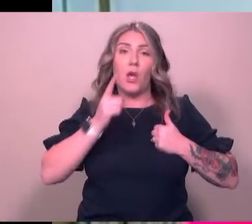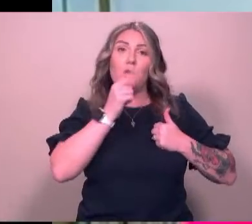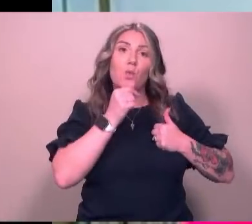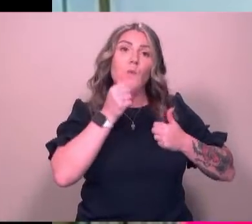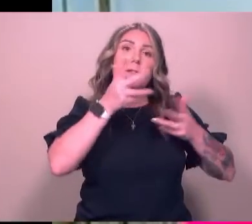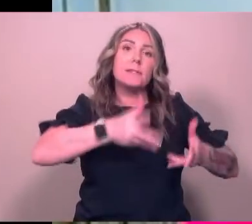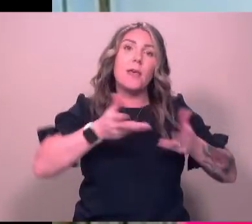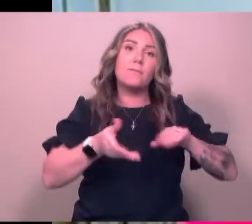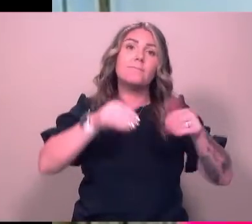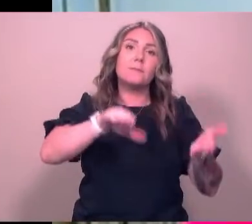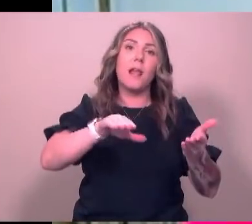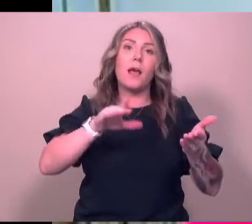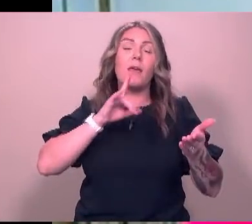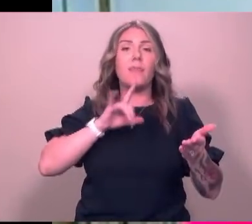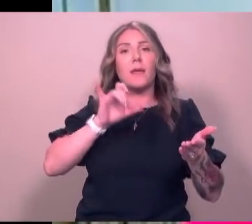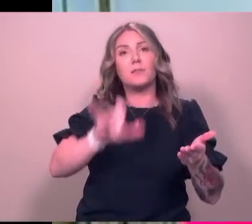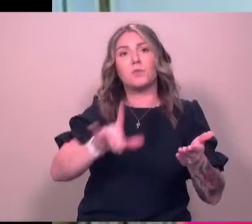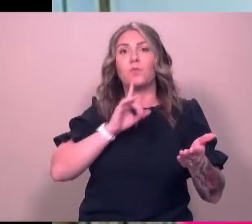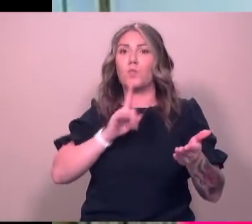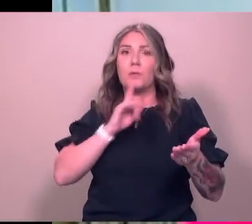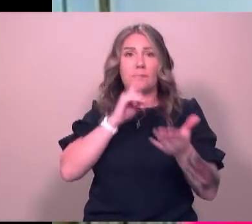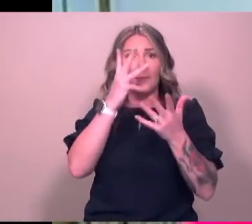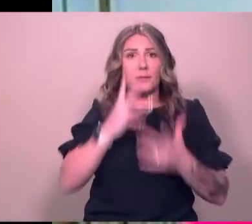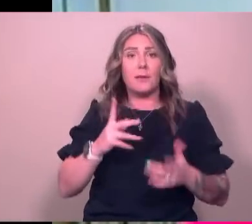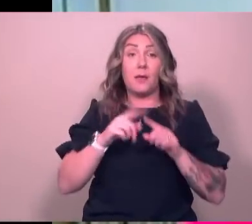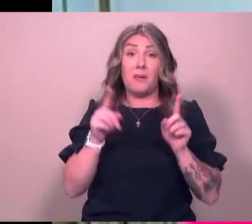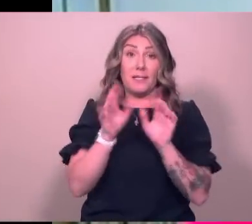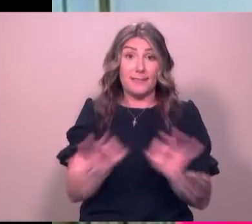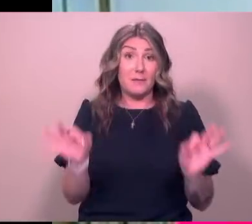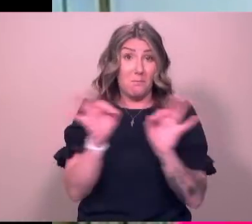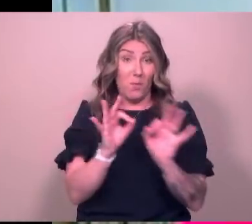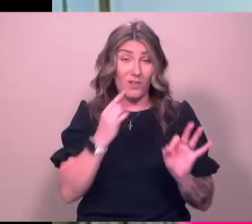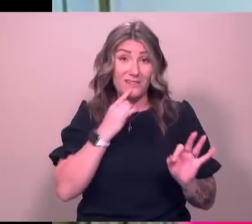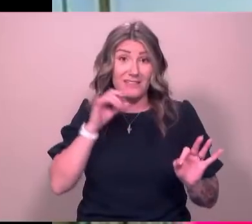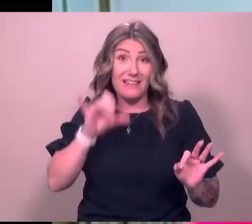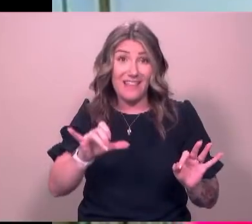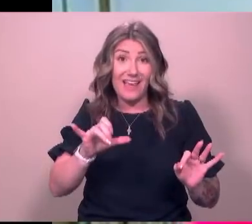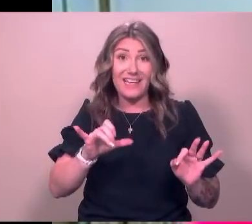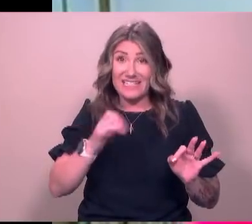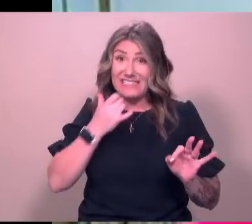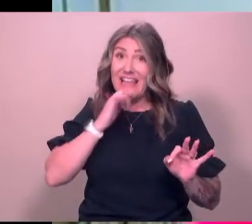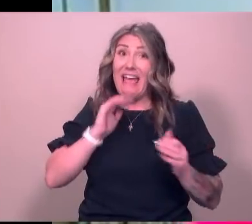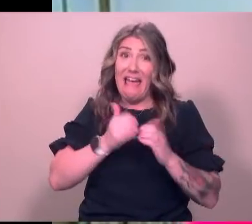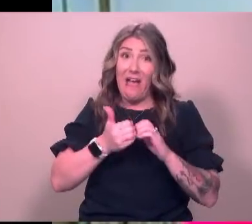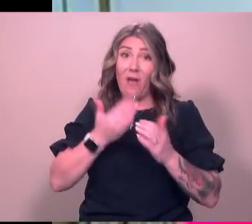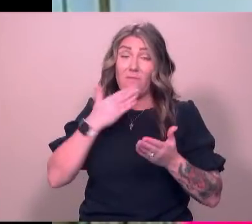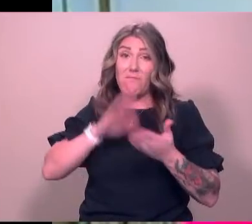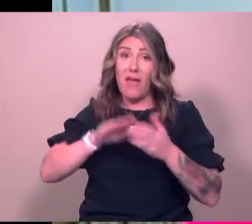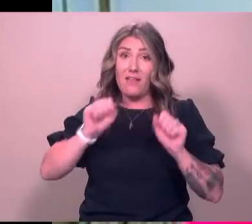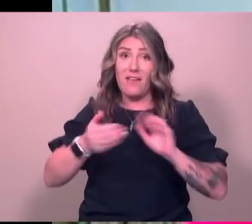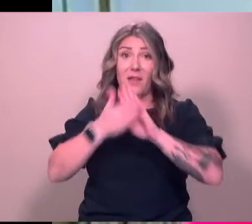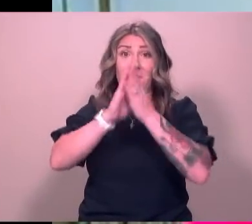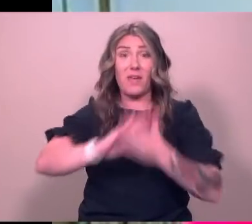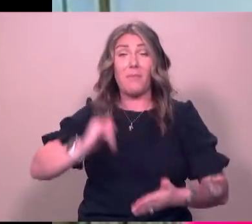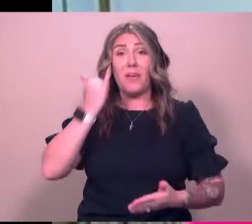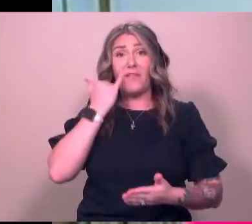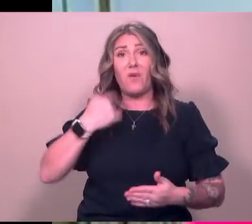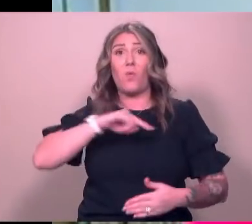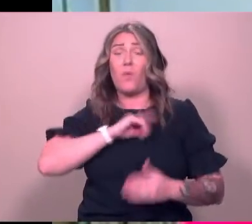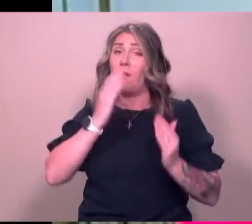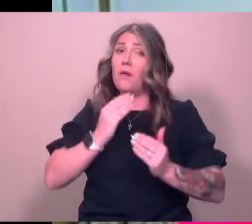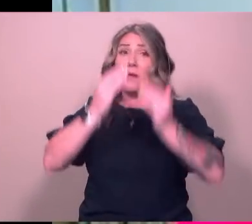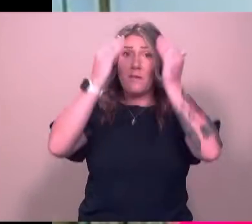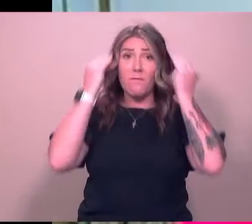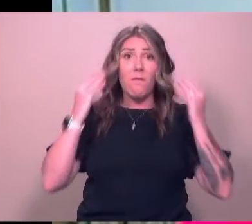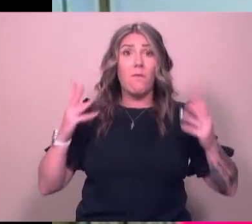die. And that is really dire, but I think it's important to say that that is how bad it could get. If we are completely